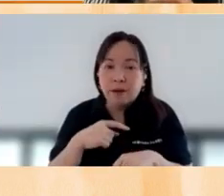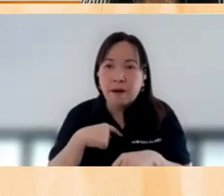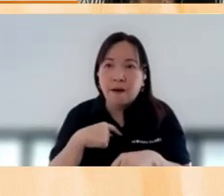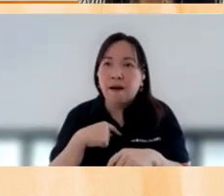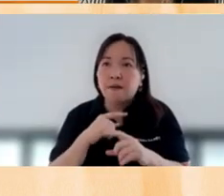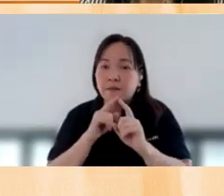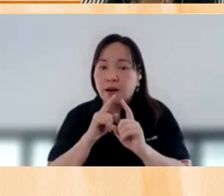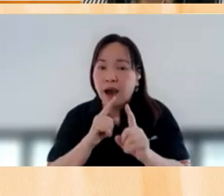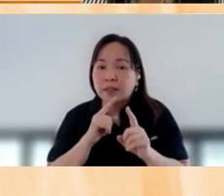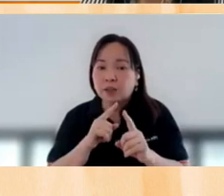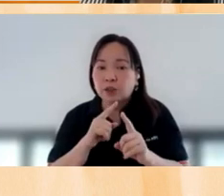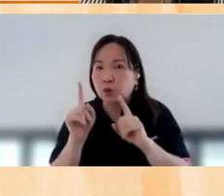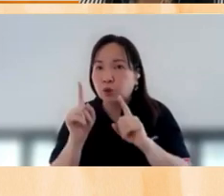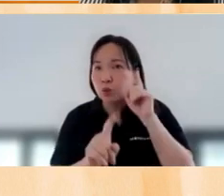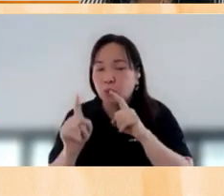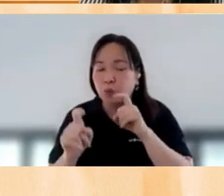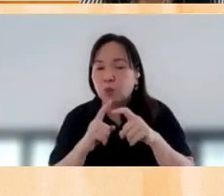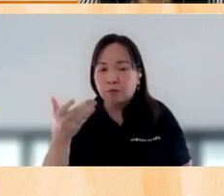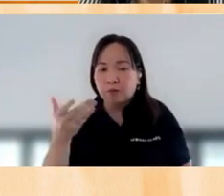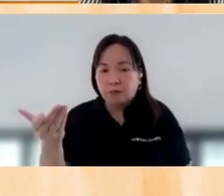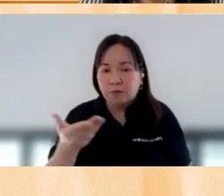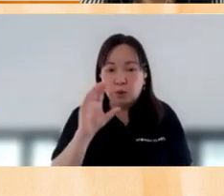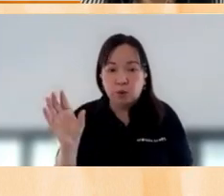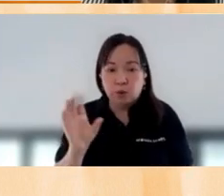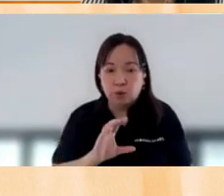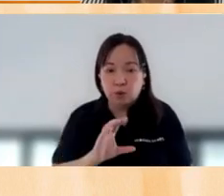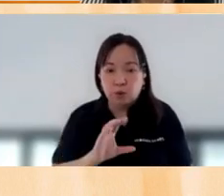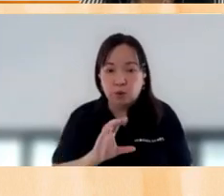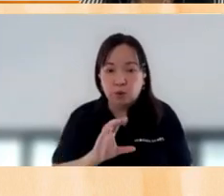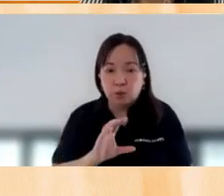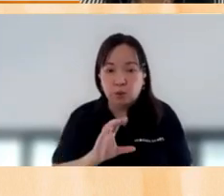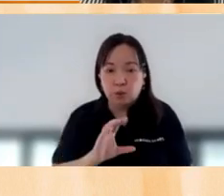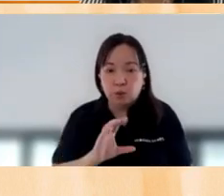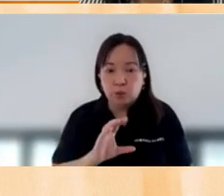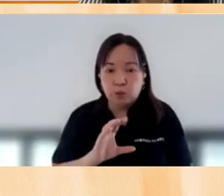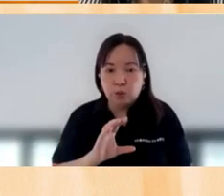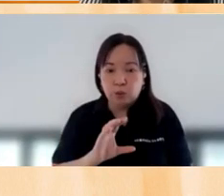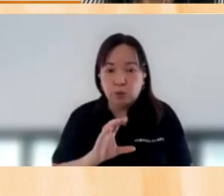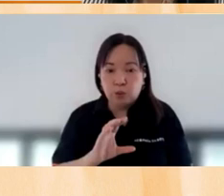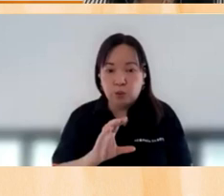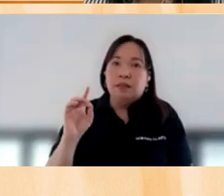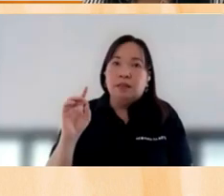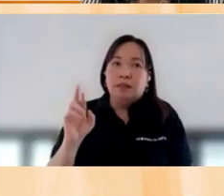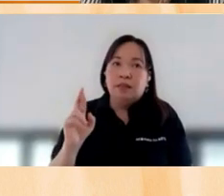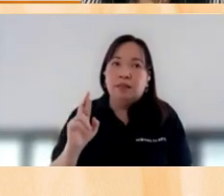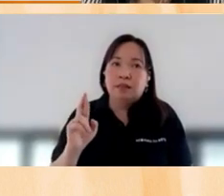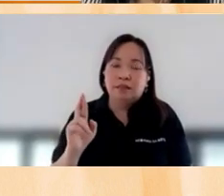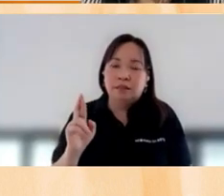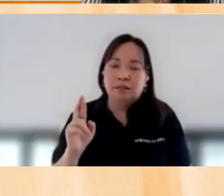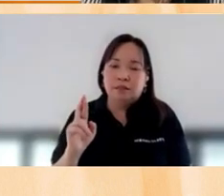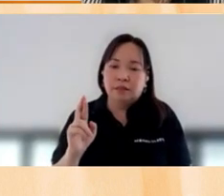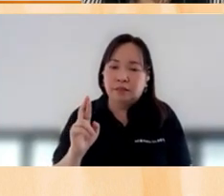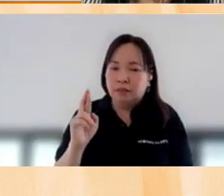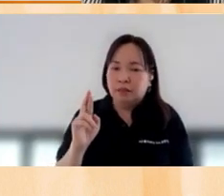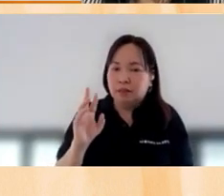room our resource persons, Dr. Moses de Guzman III, Dr. Deborah Red. Unfortunately,